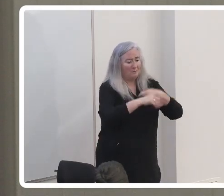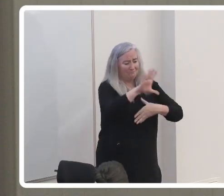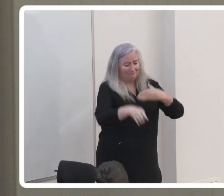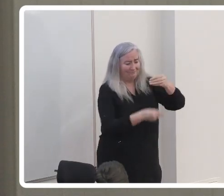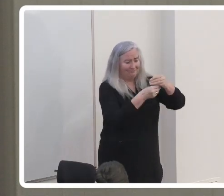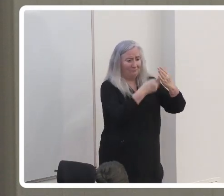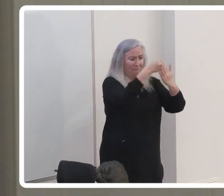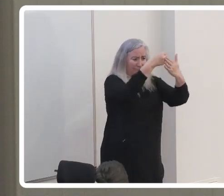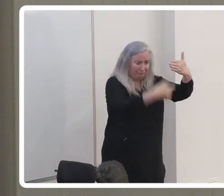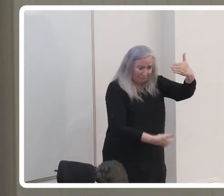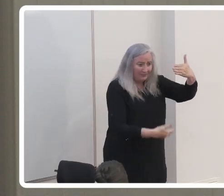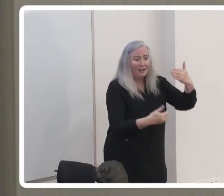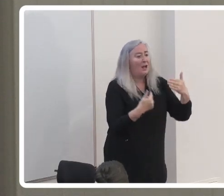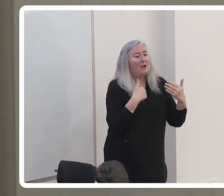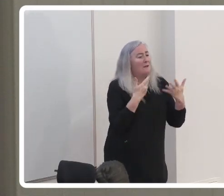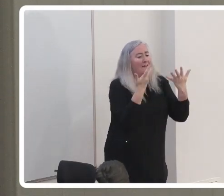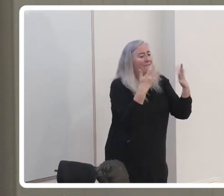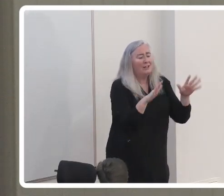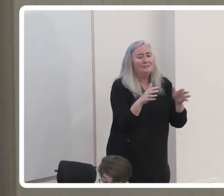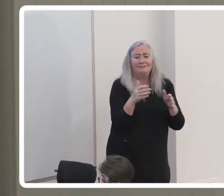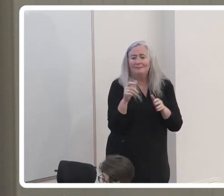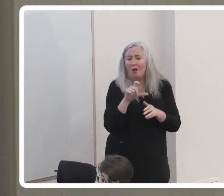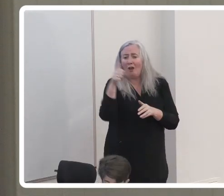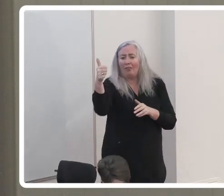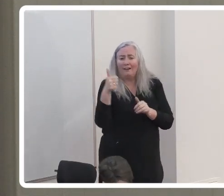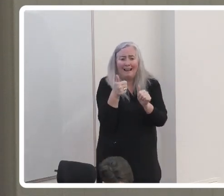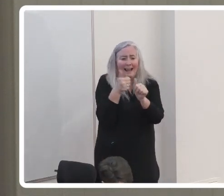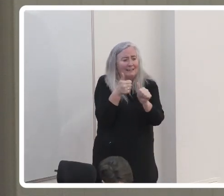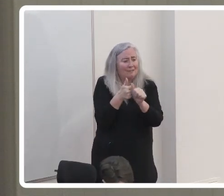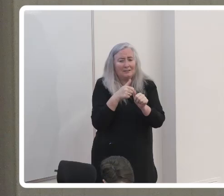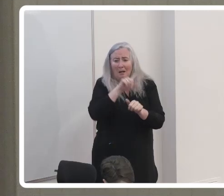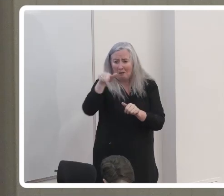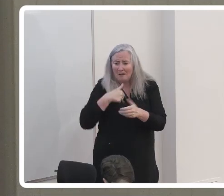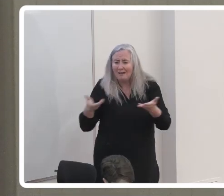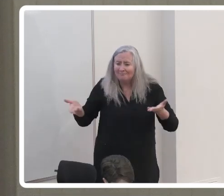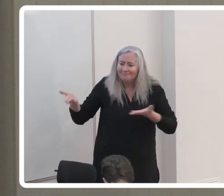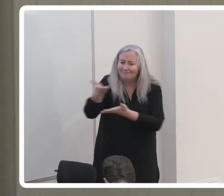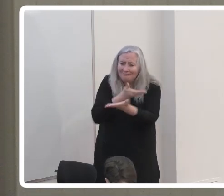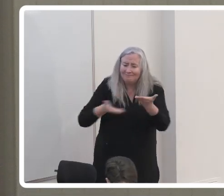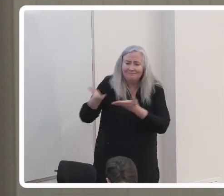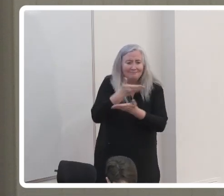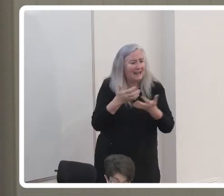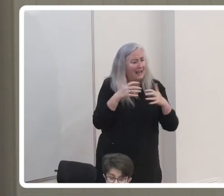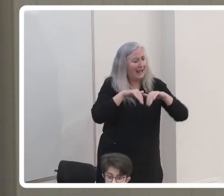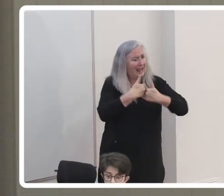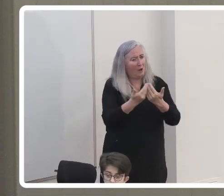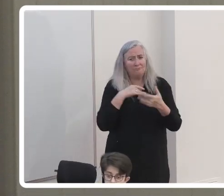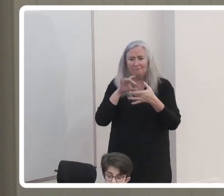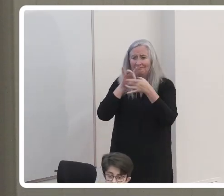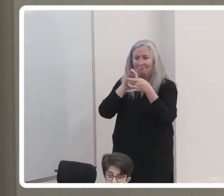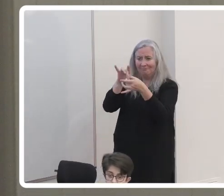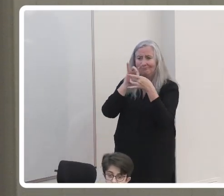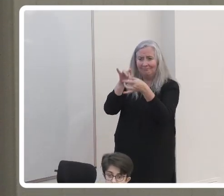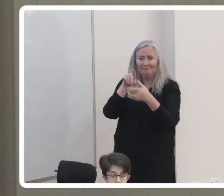that often arises in discussions with my fellow activists, whether we should reconsider how we engage with the UN system.